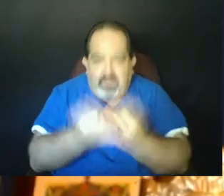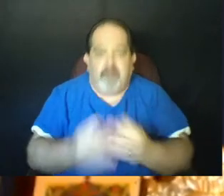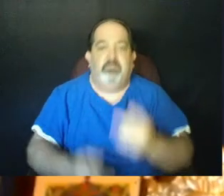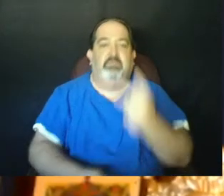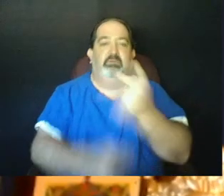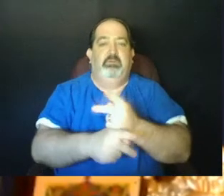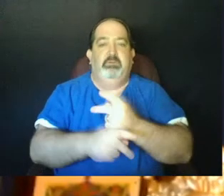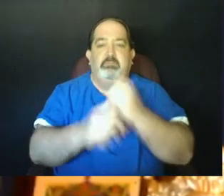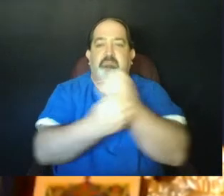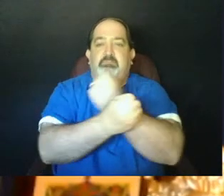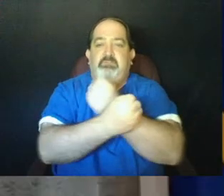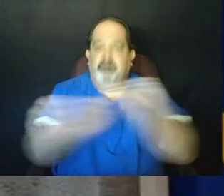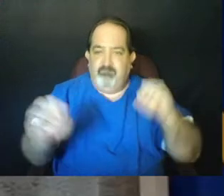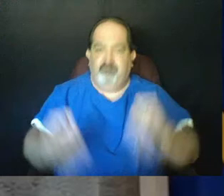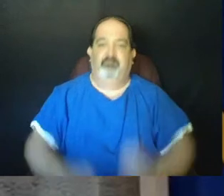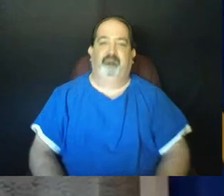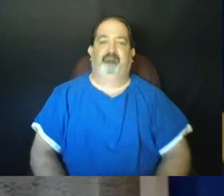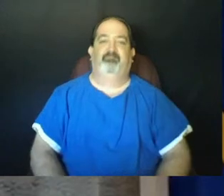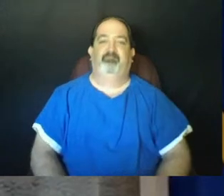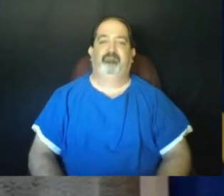safe.